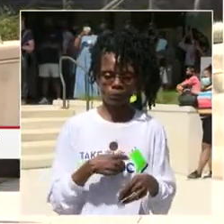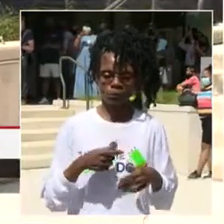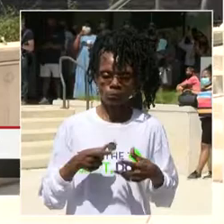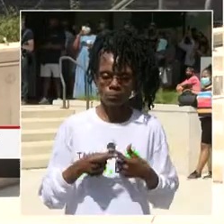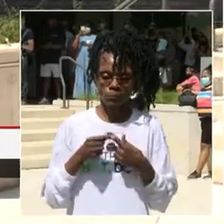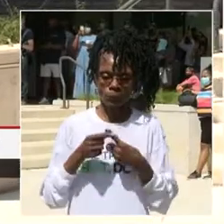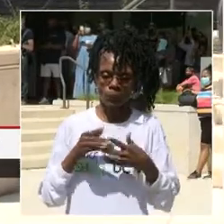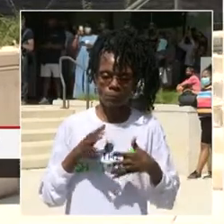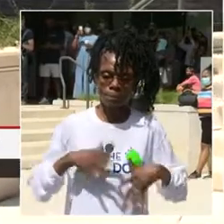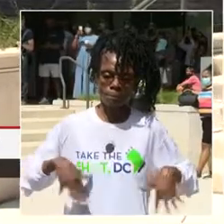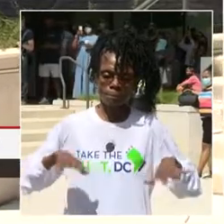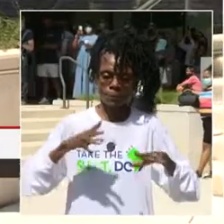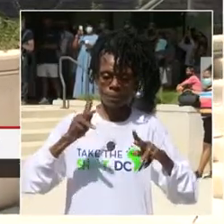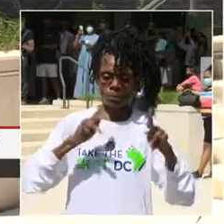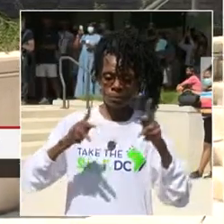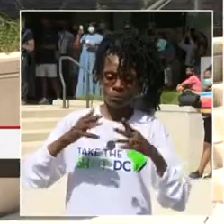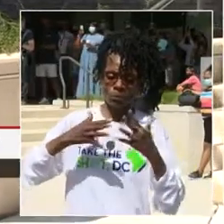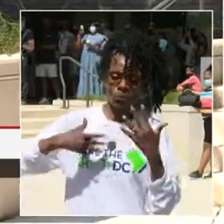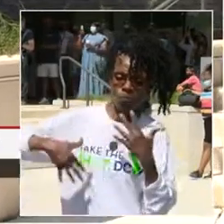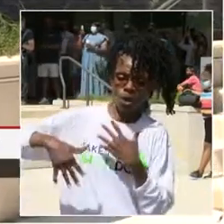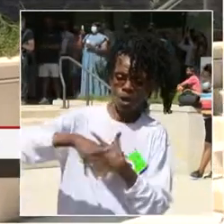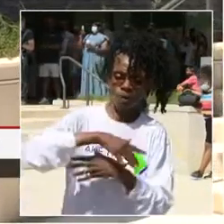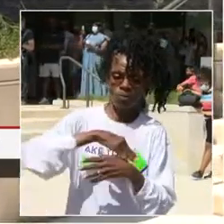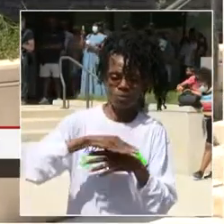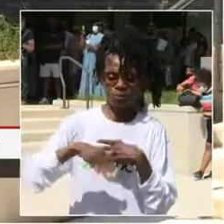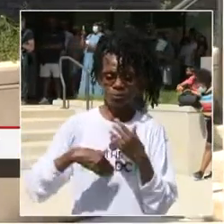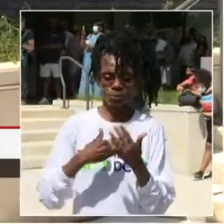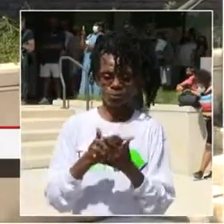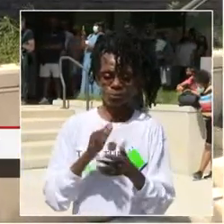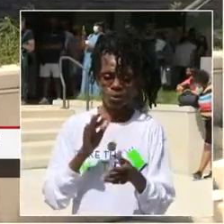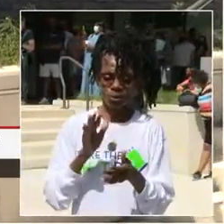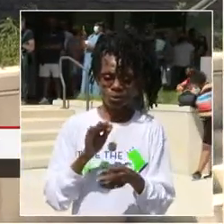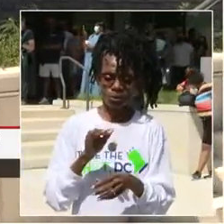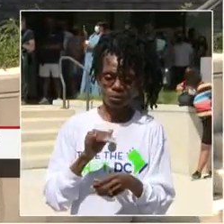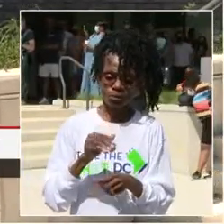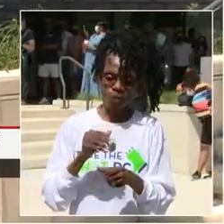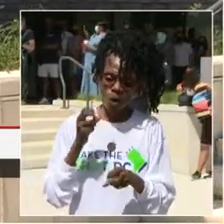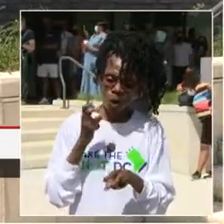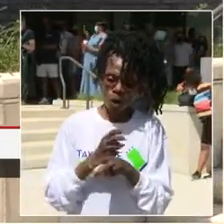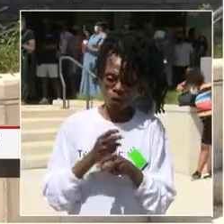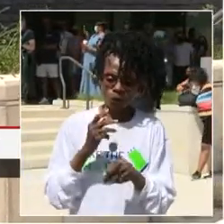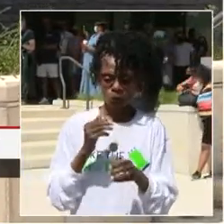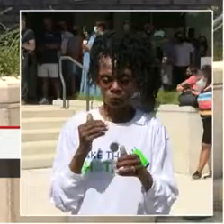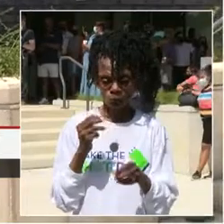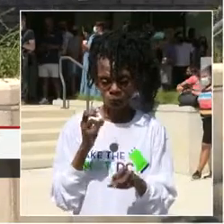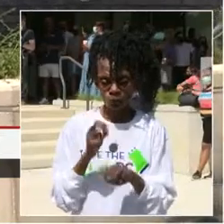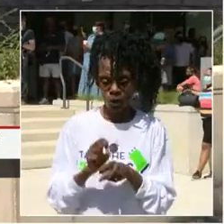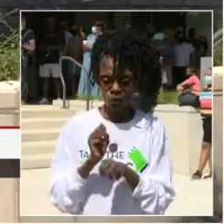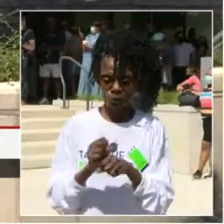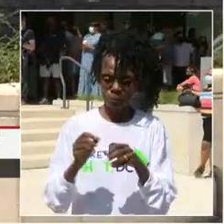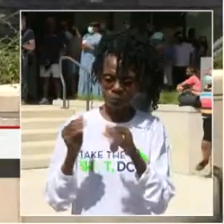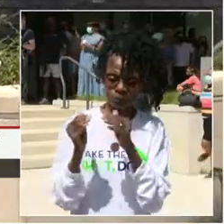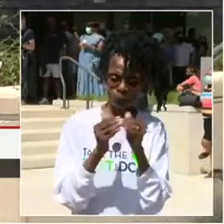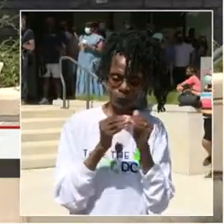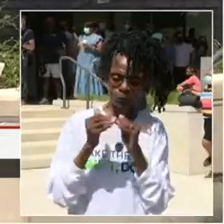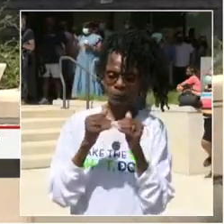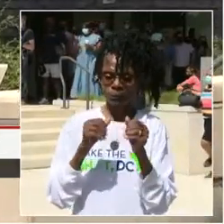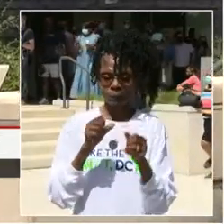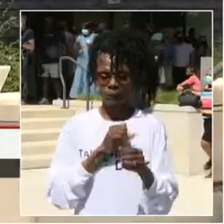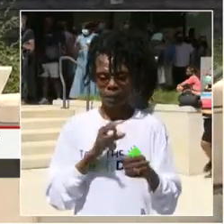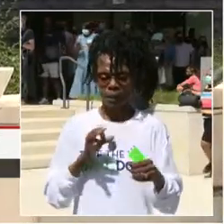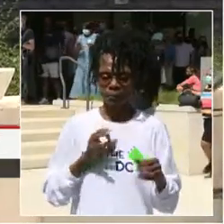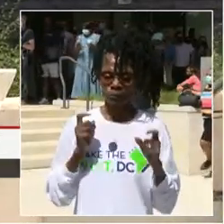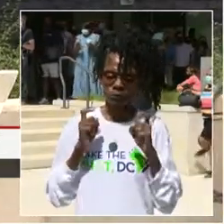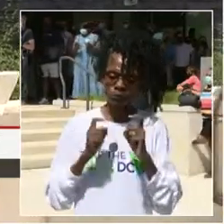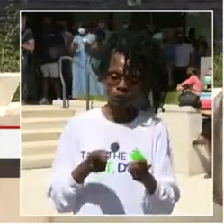this school and all the hard work that my peers and my former peers, my teachers have all gave us is truly have allowed us to have